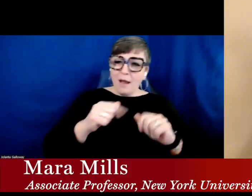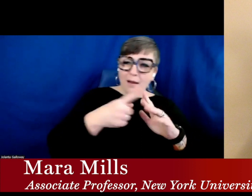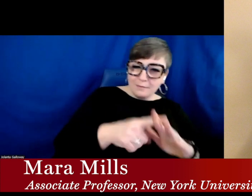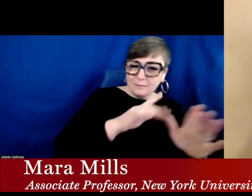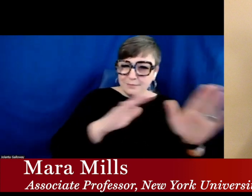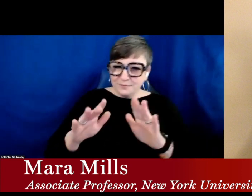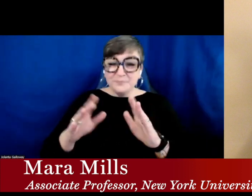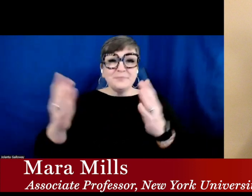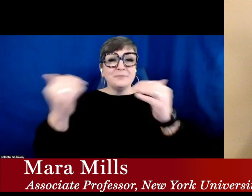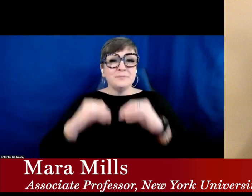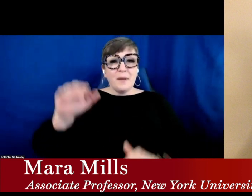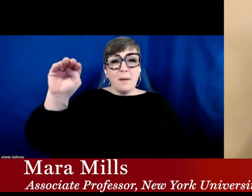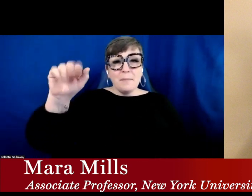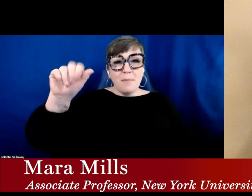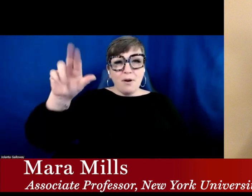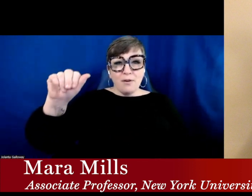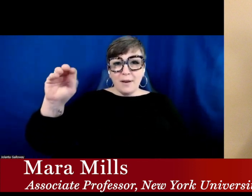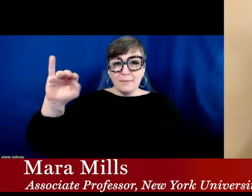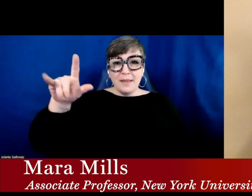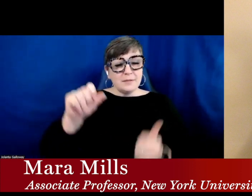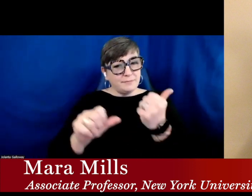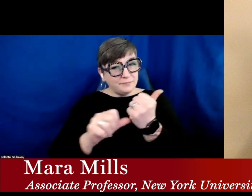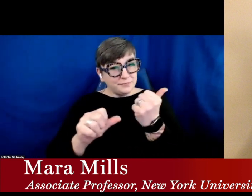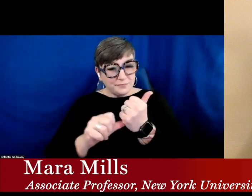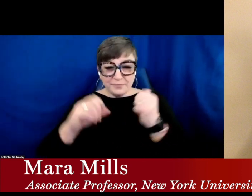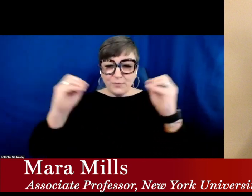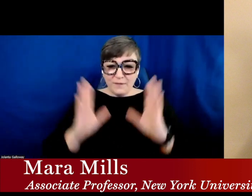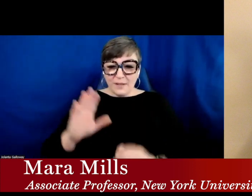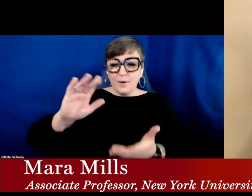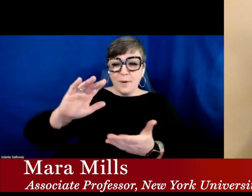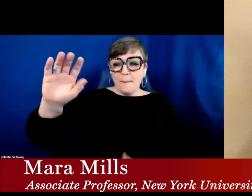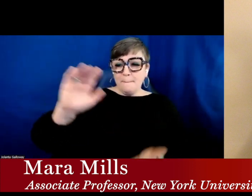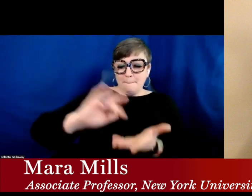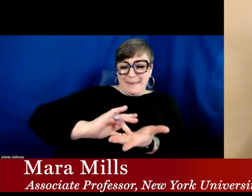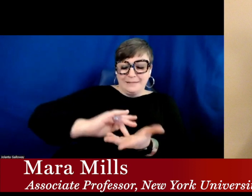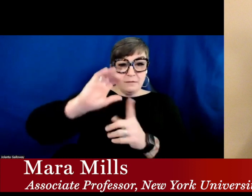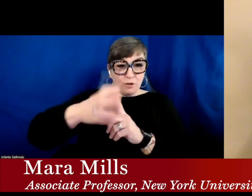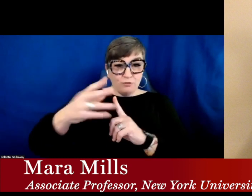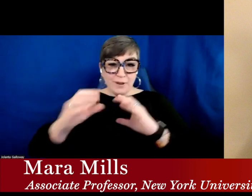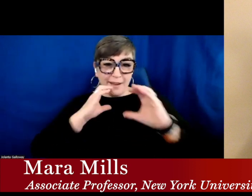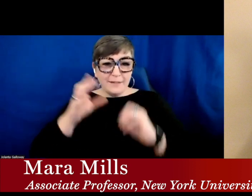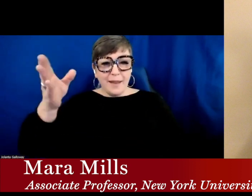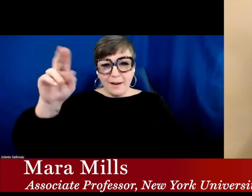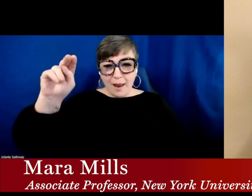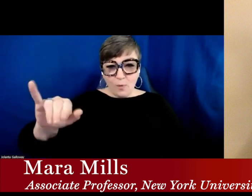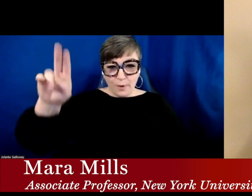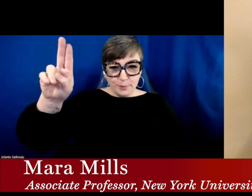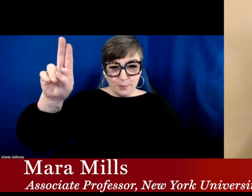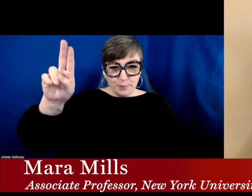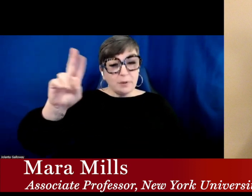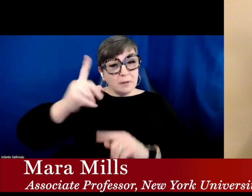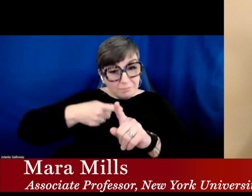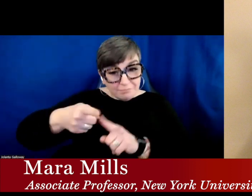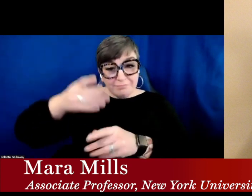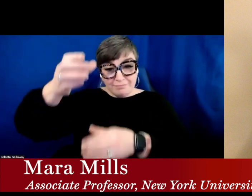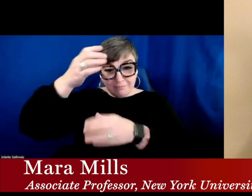mills is an associate professor of medicine culture and communications at new york university with expertise in